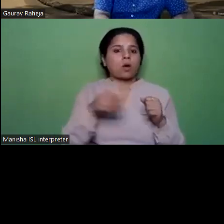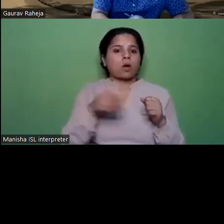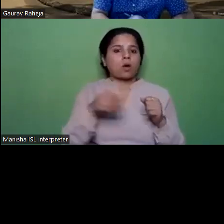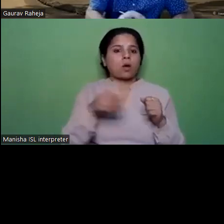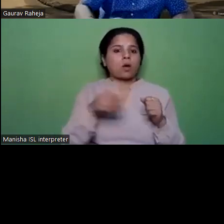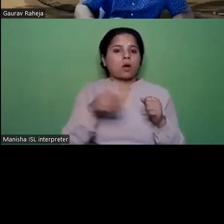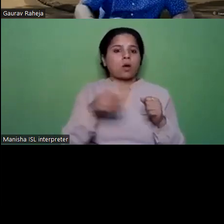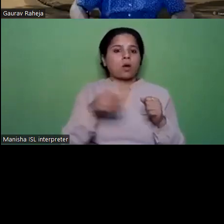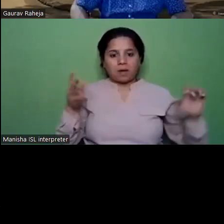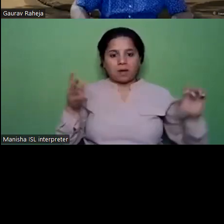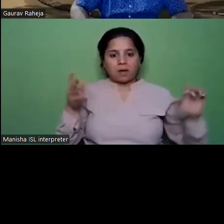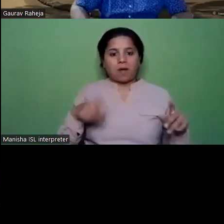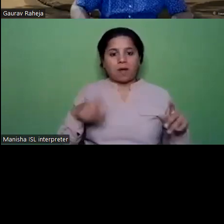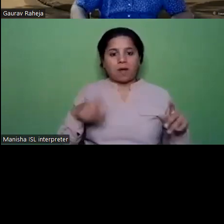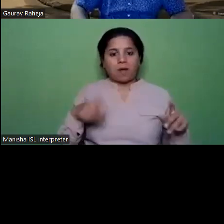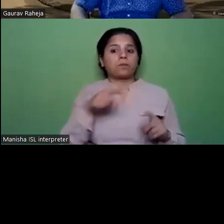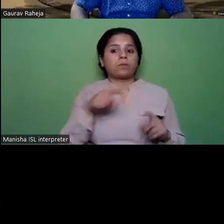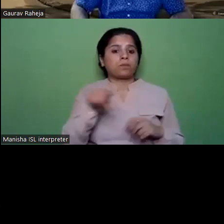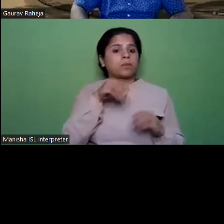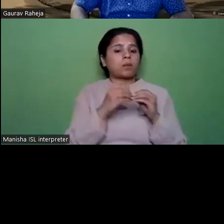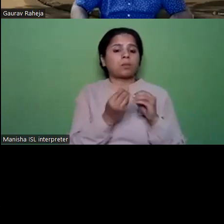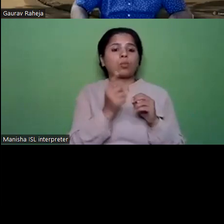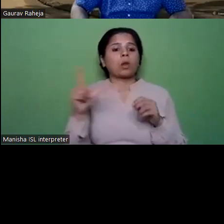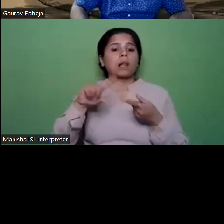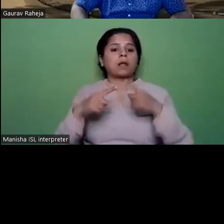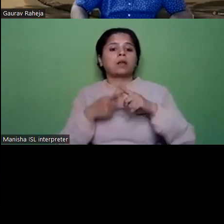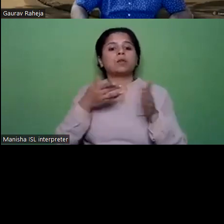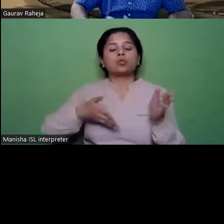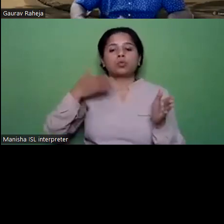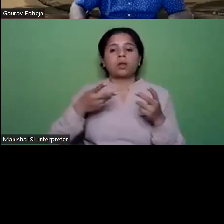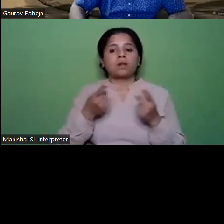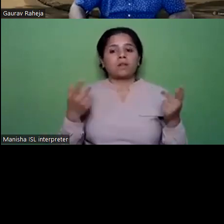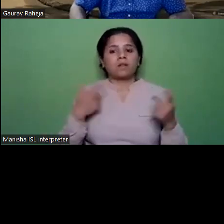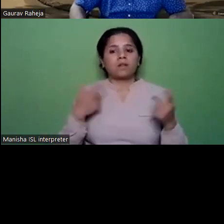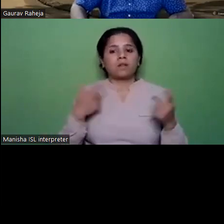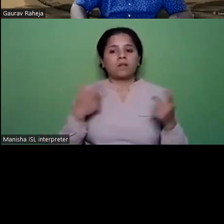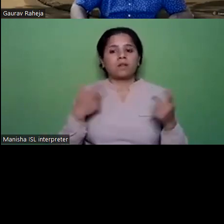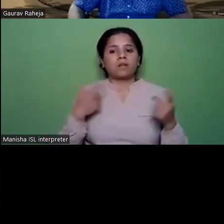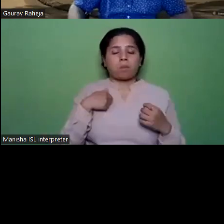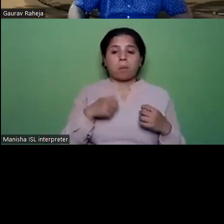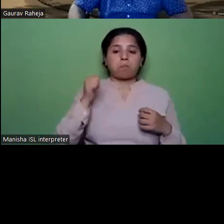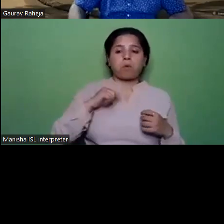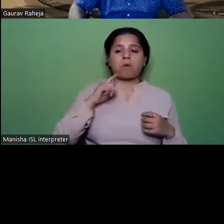support around it. And this is in bullet train. So sometimes we think we are becoming modern by only